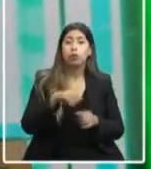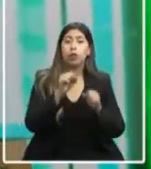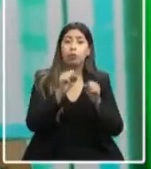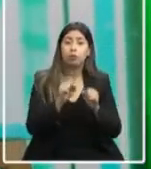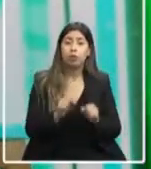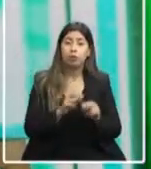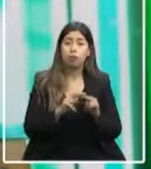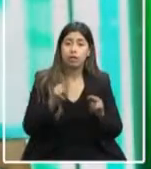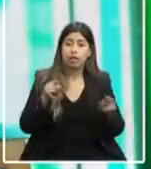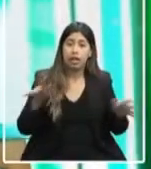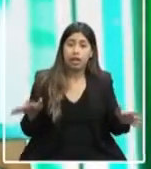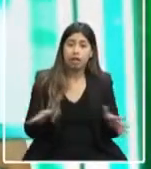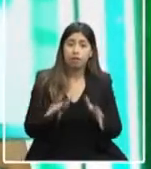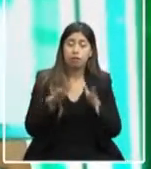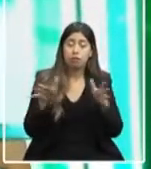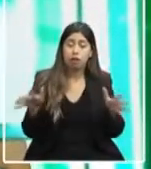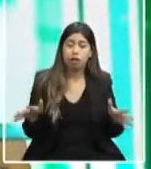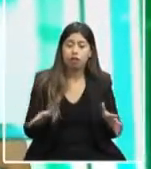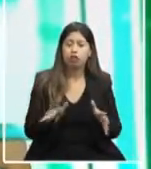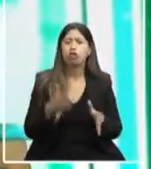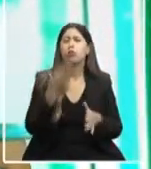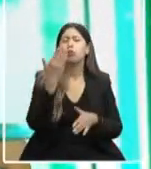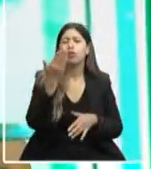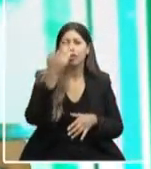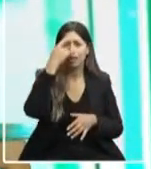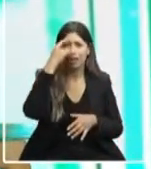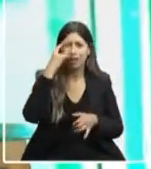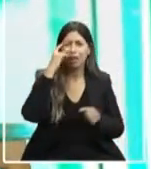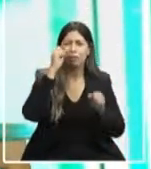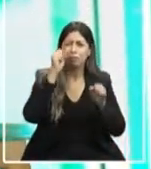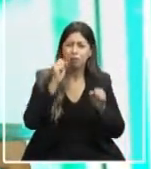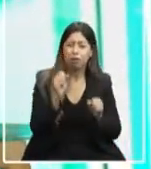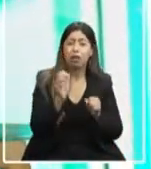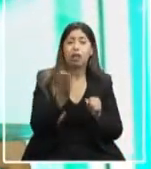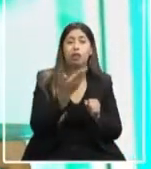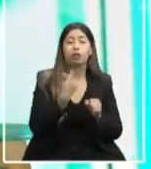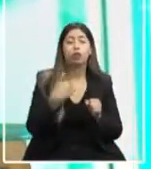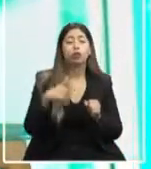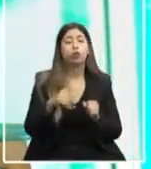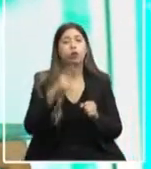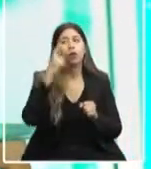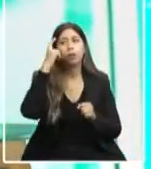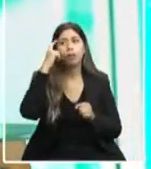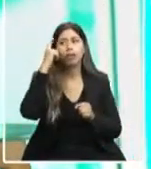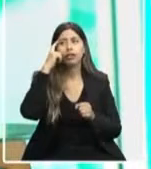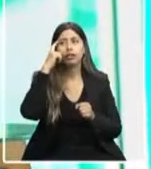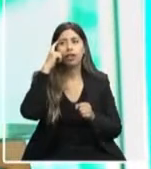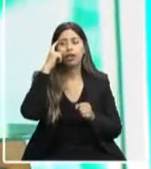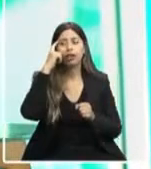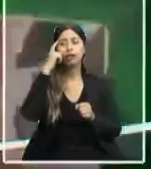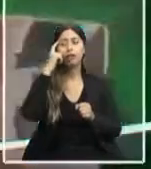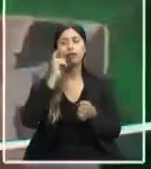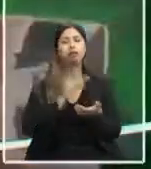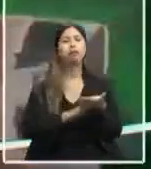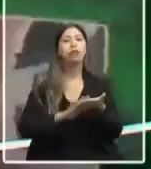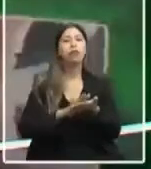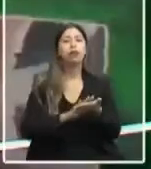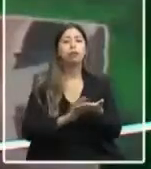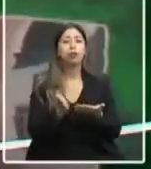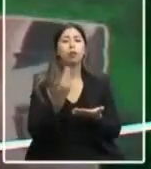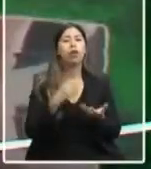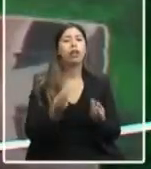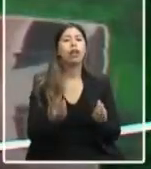It's possible for us to think about our wealth and change our ways